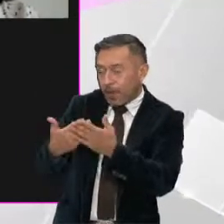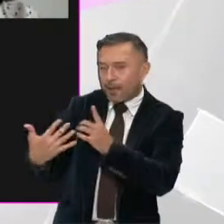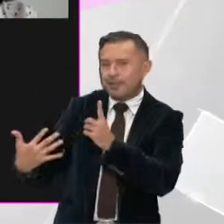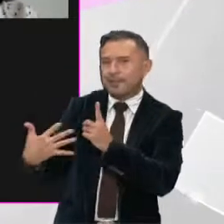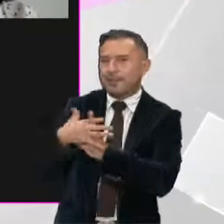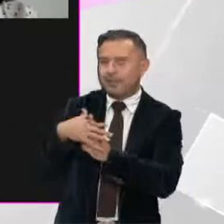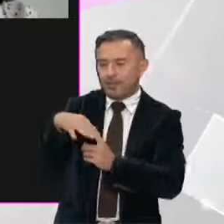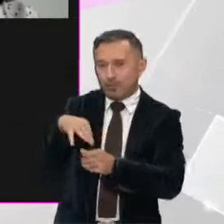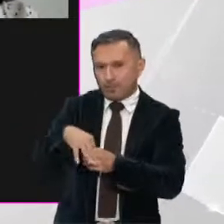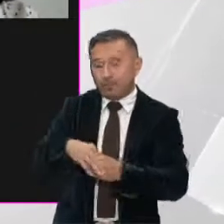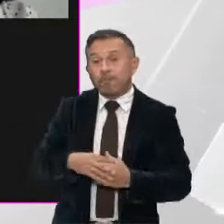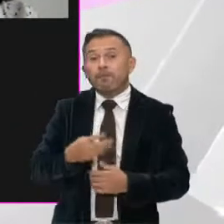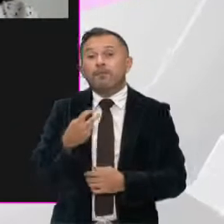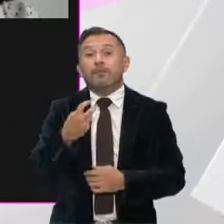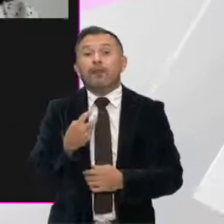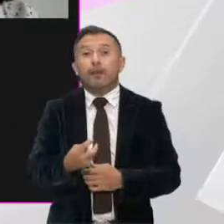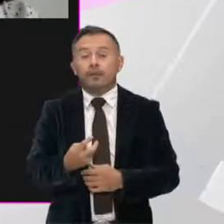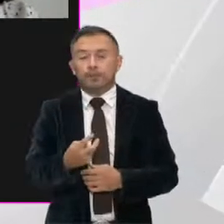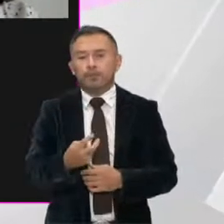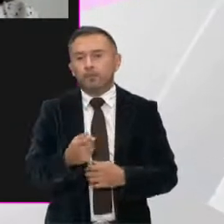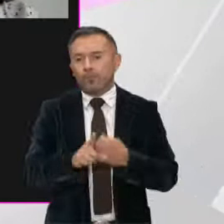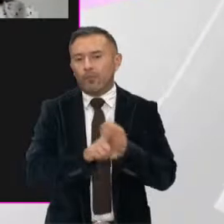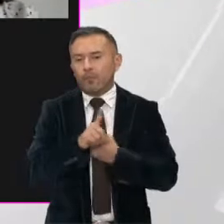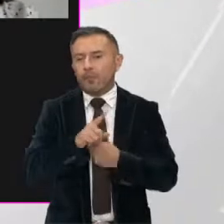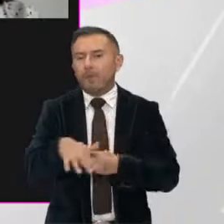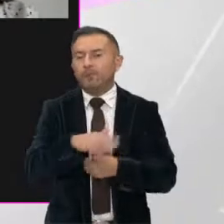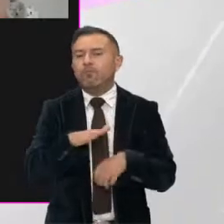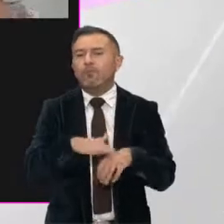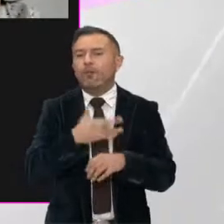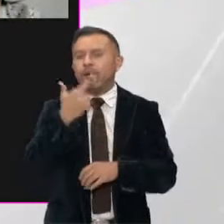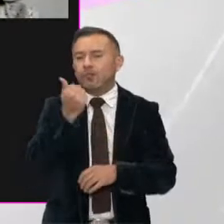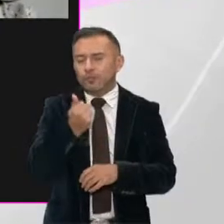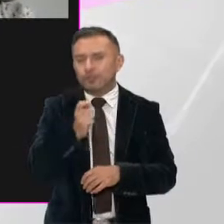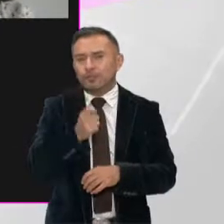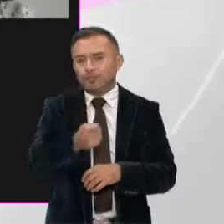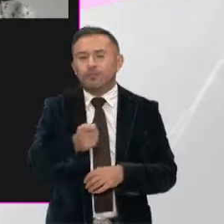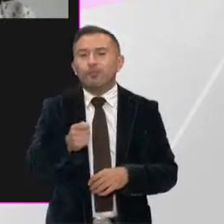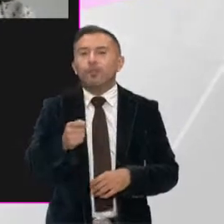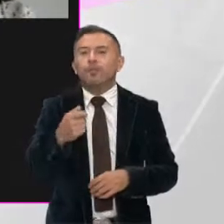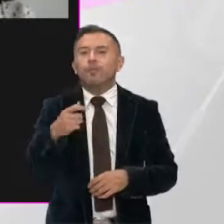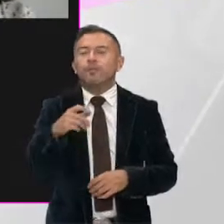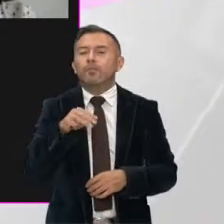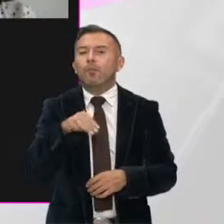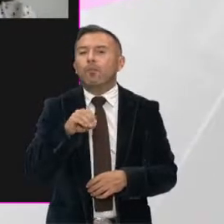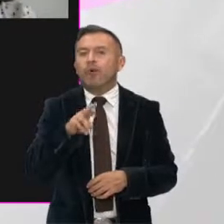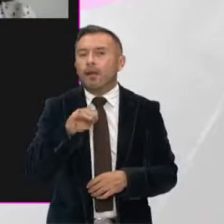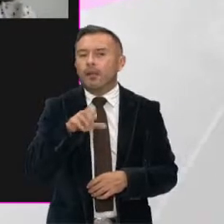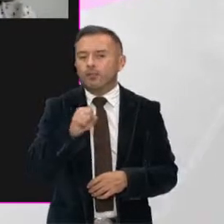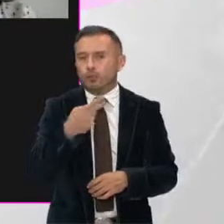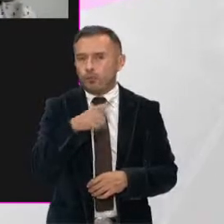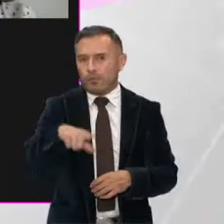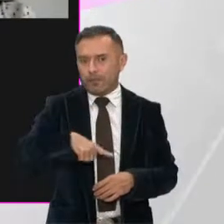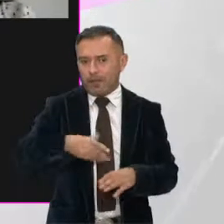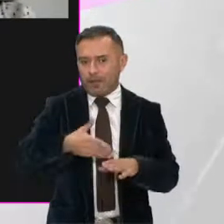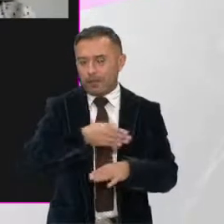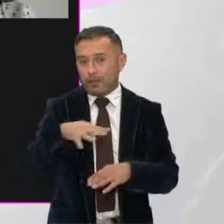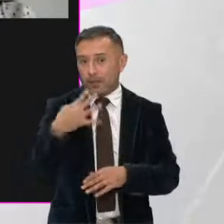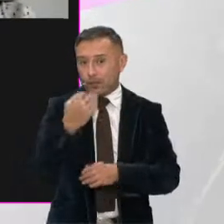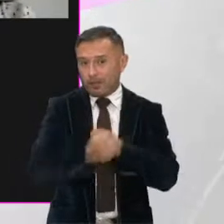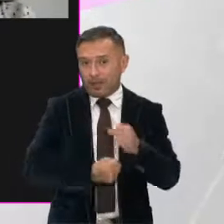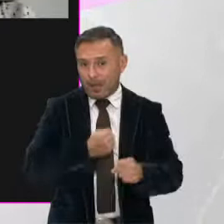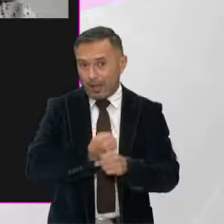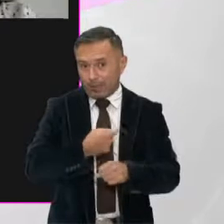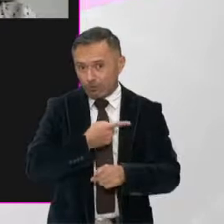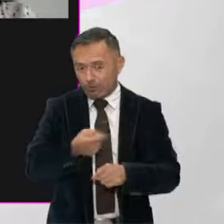projects. Whether these issues of the opposing parties are due to the negative positions of a Morales